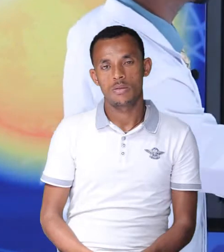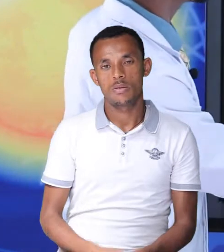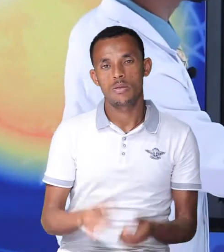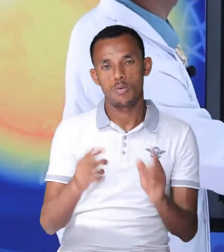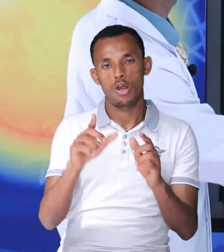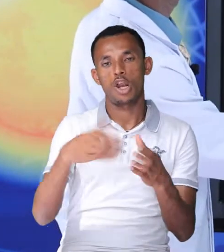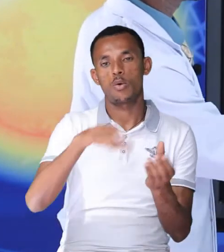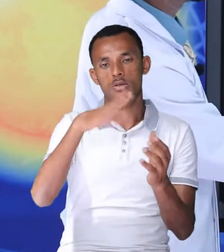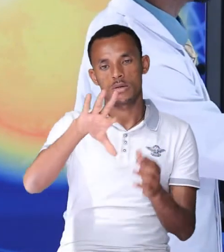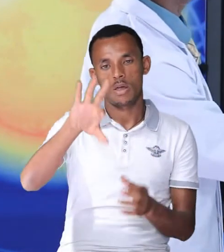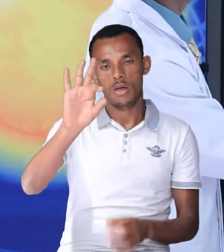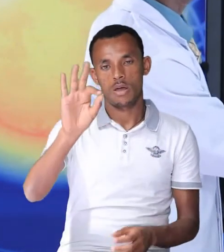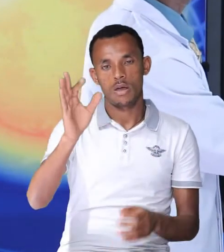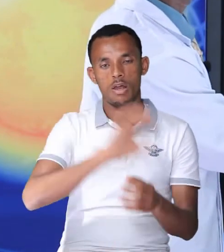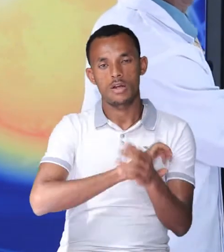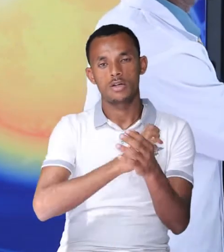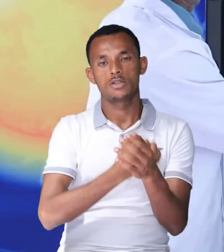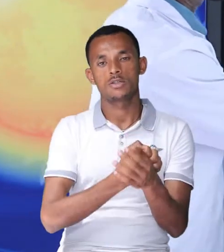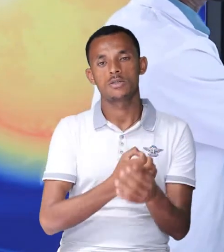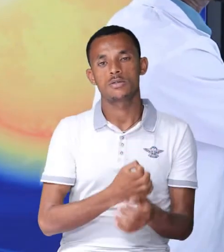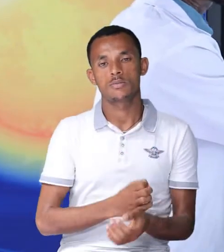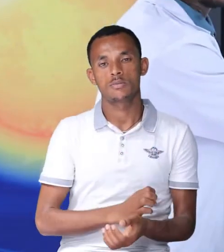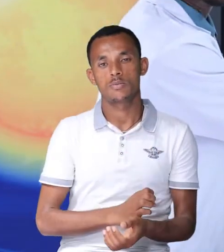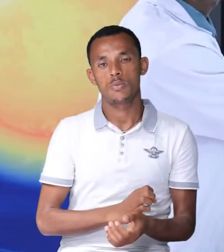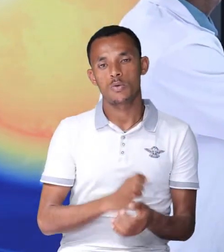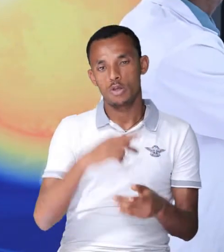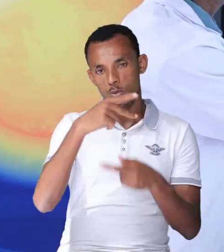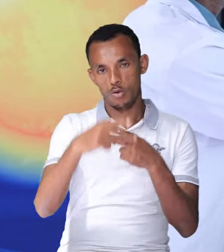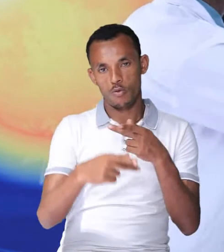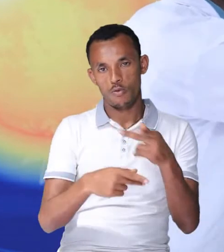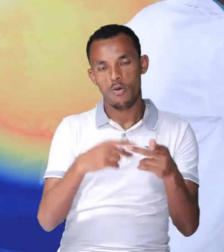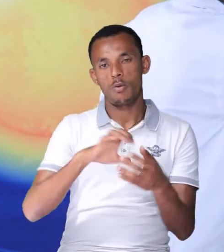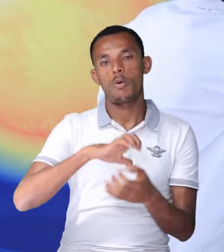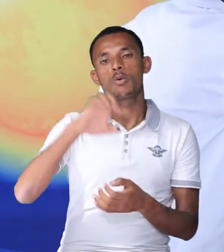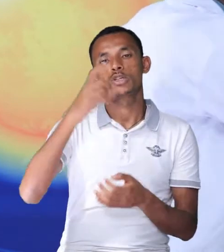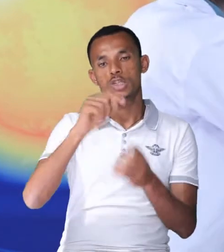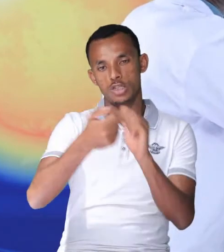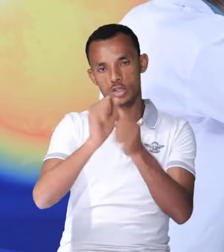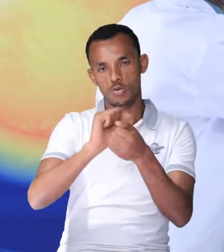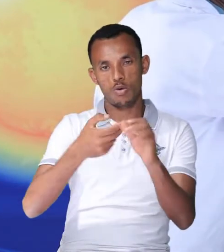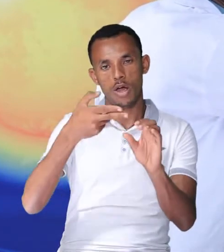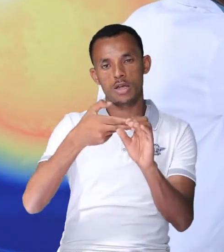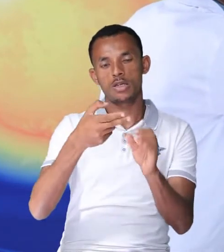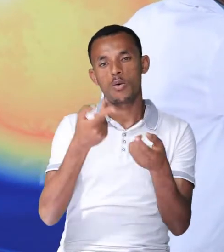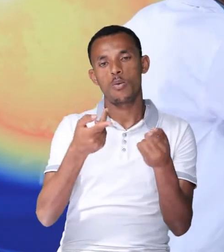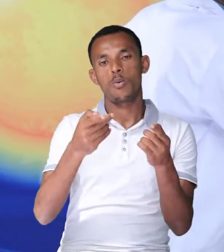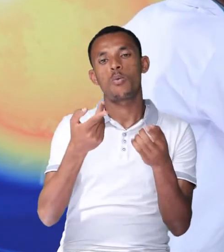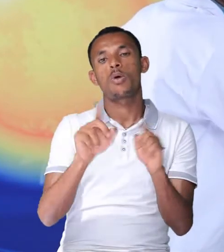When liquid gets energy with the process of evaporation, they change to gas. When